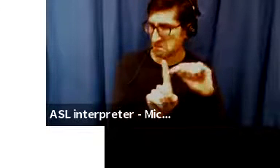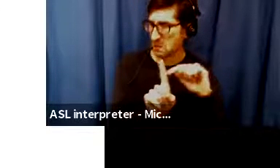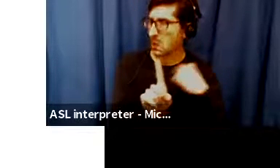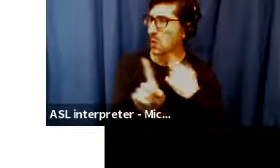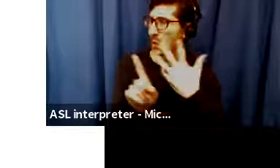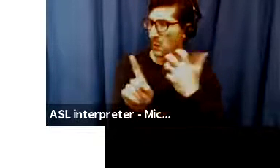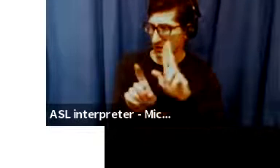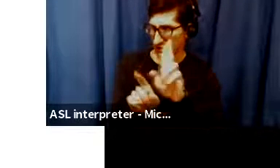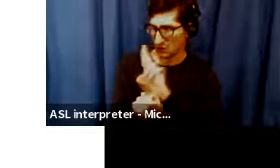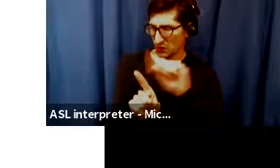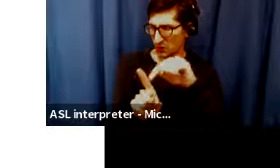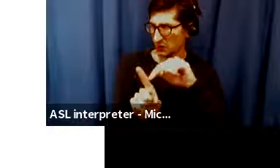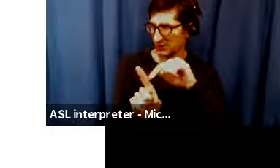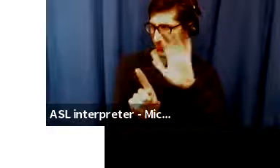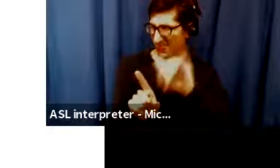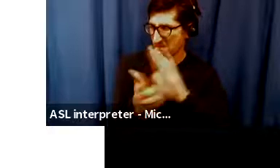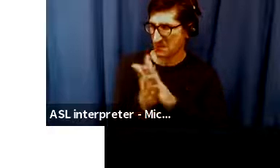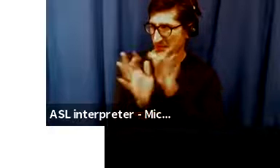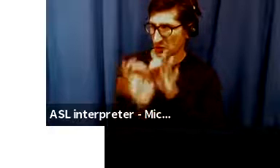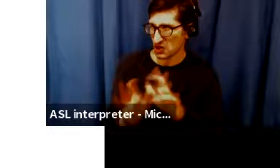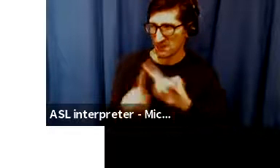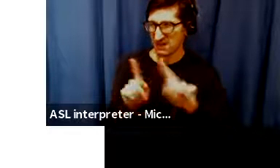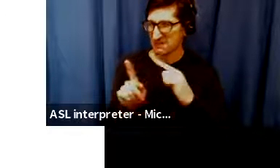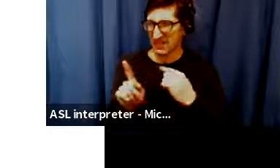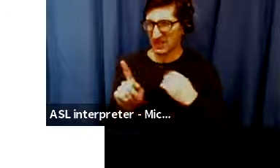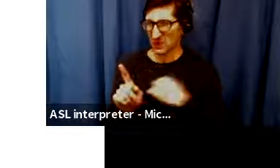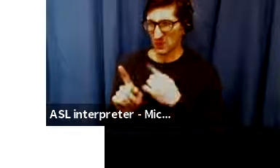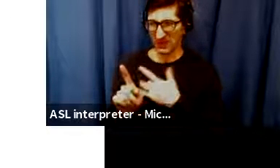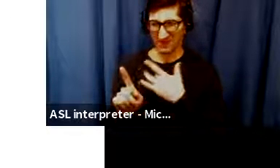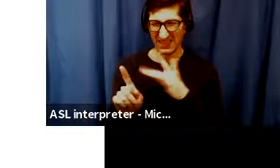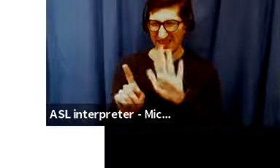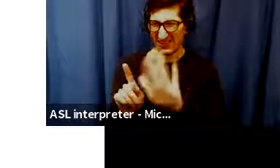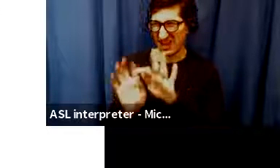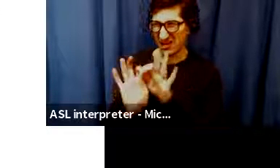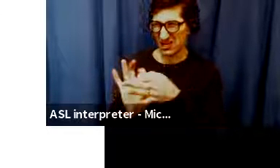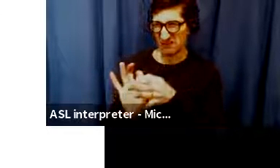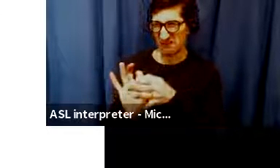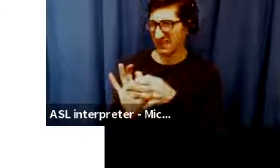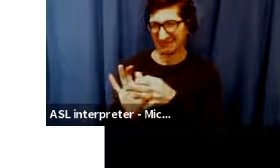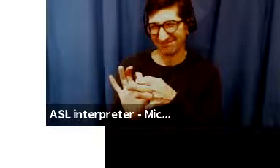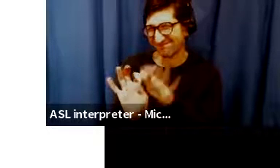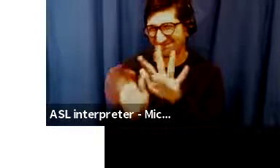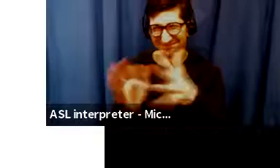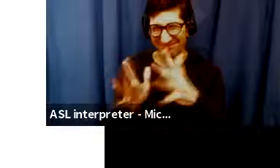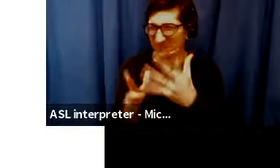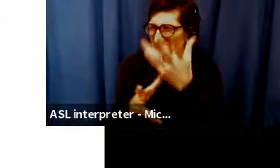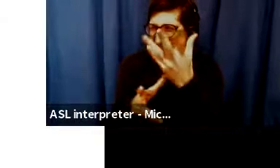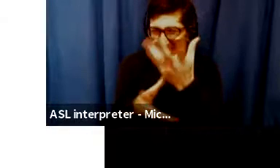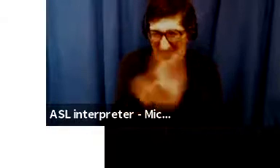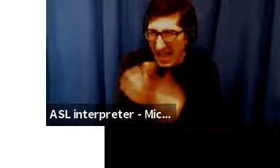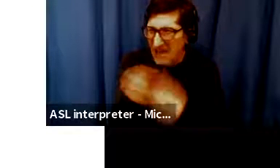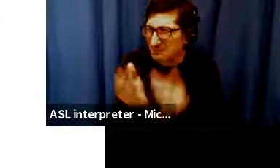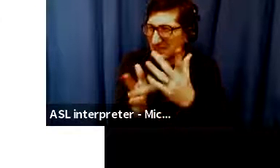the interpreter, but we don't feel like they're interpreting everything for whatever reason it may